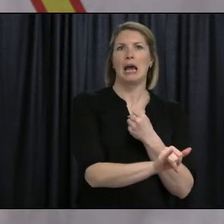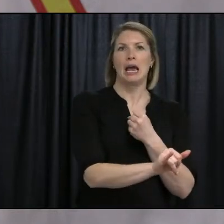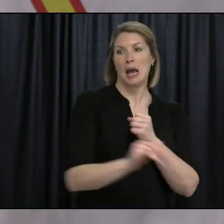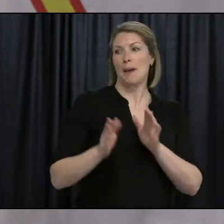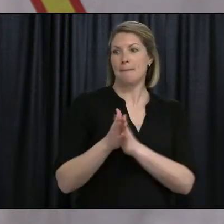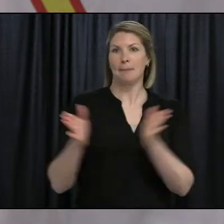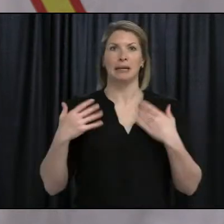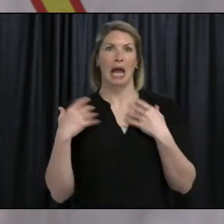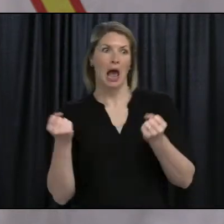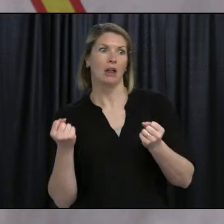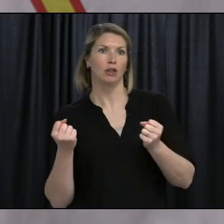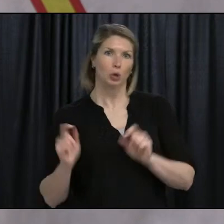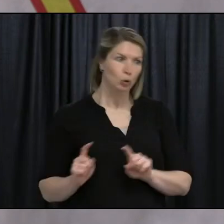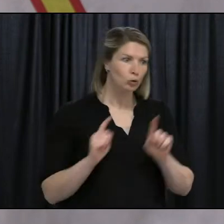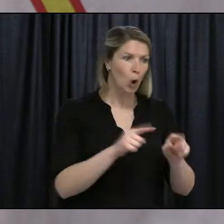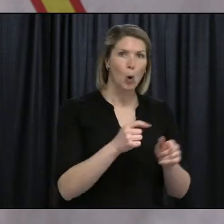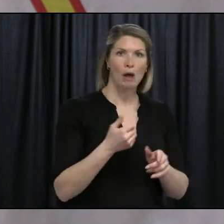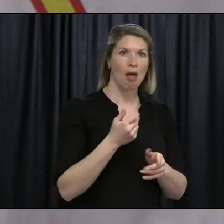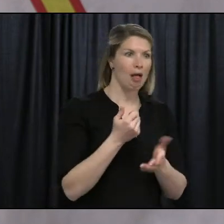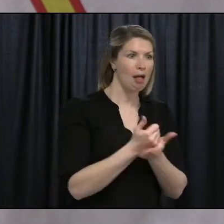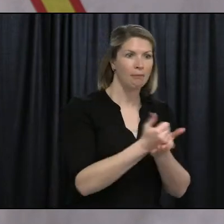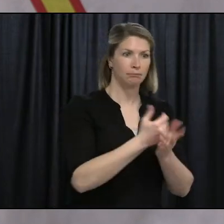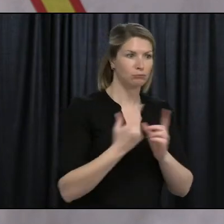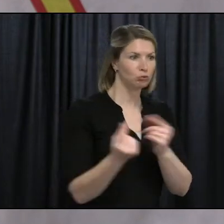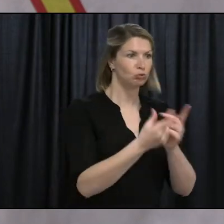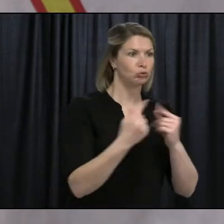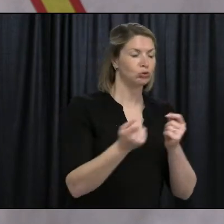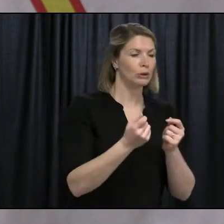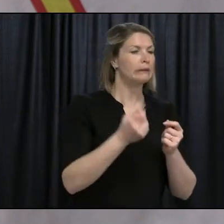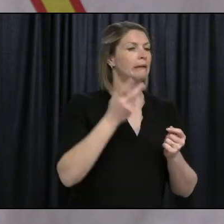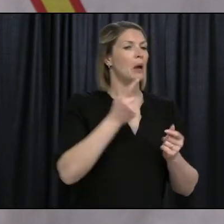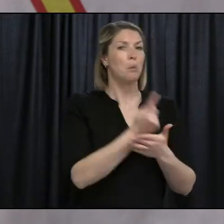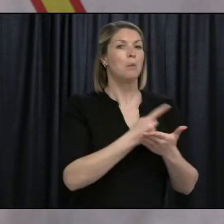then decide from there where we need to go with it.